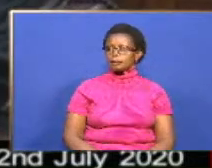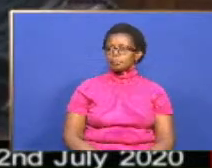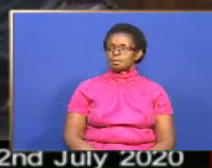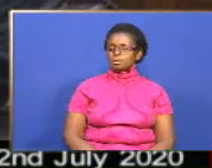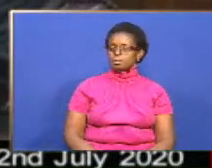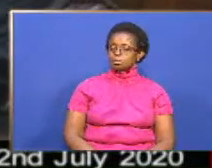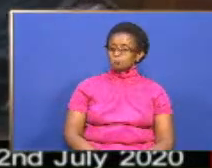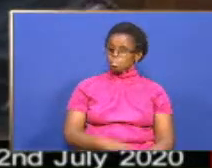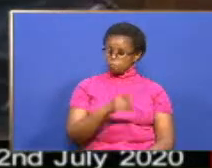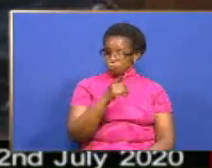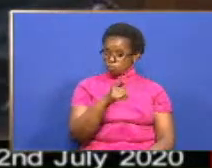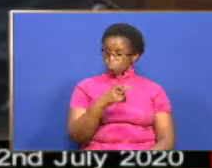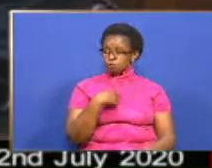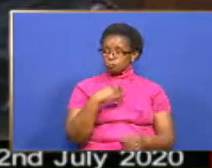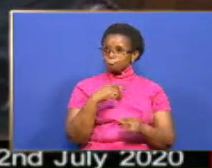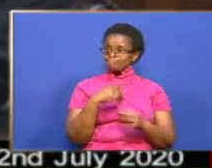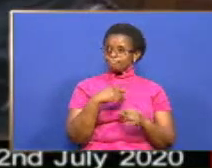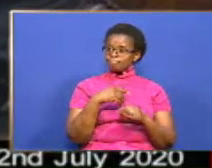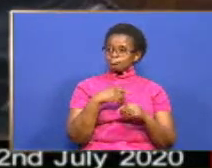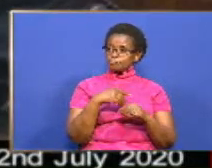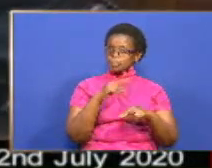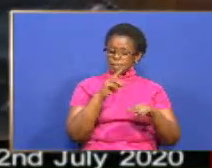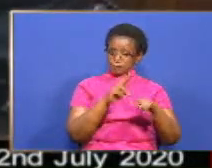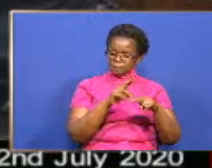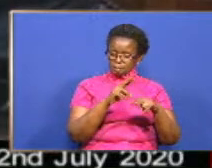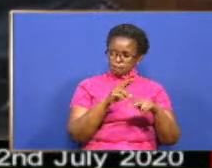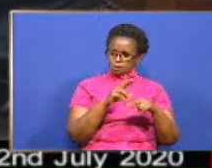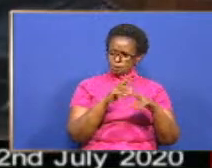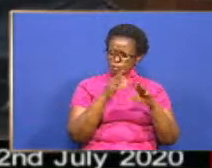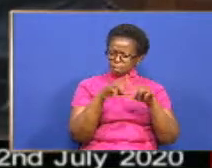taking, and you are seated in an